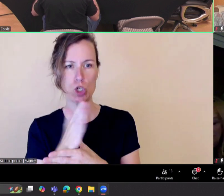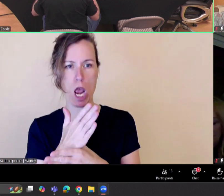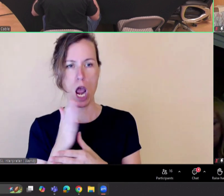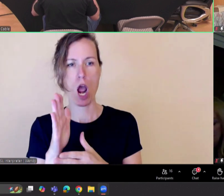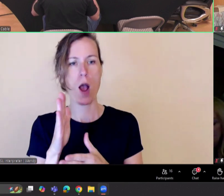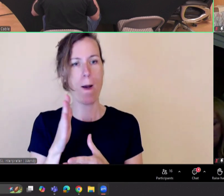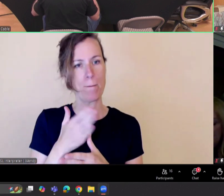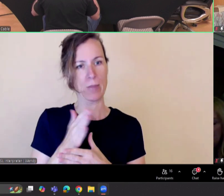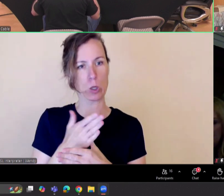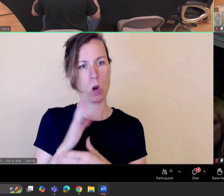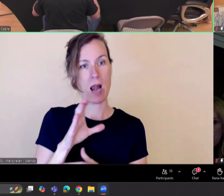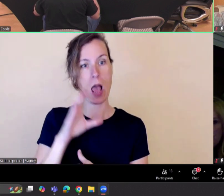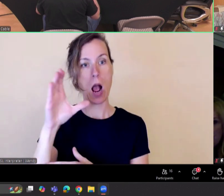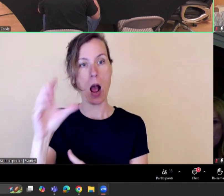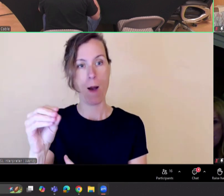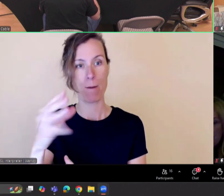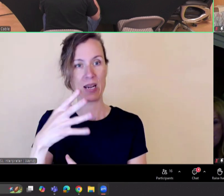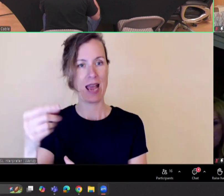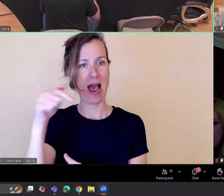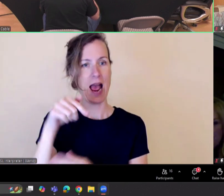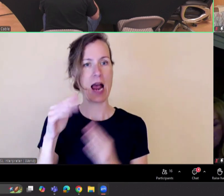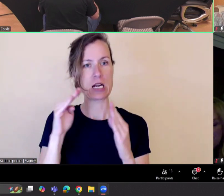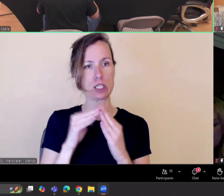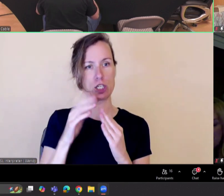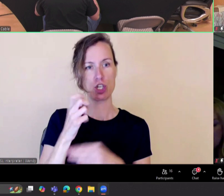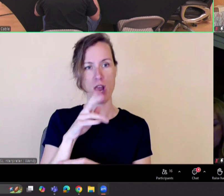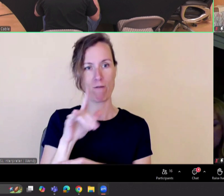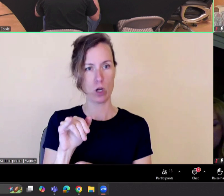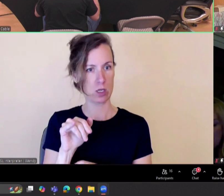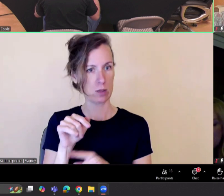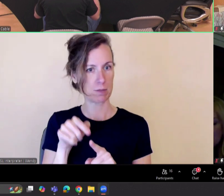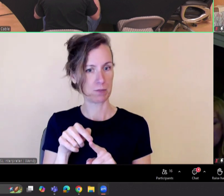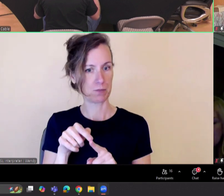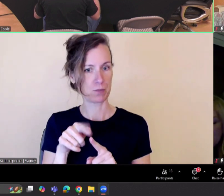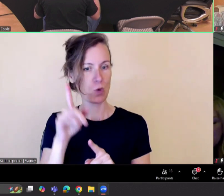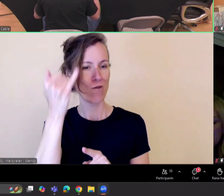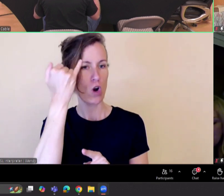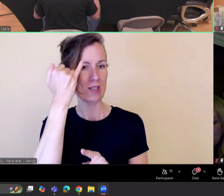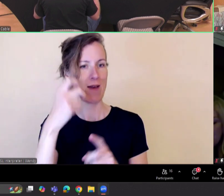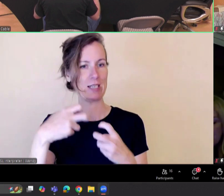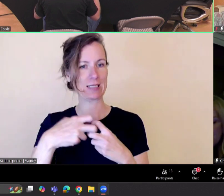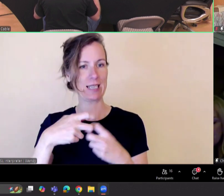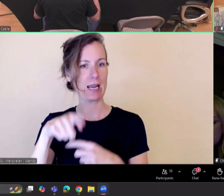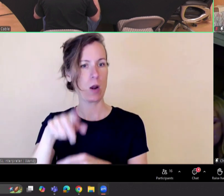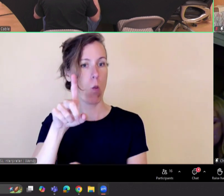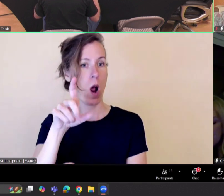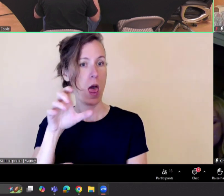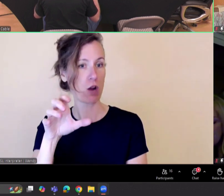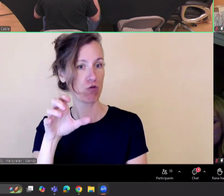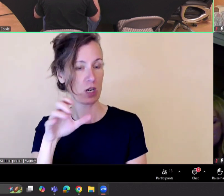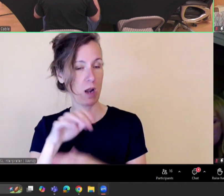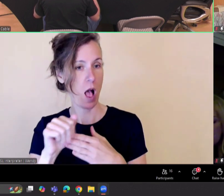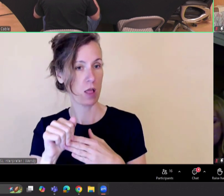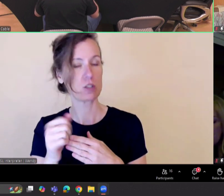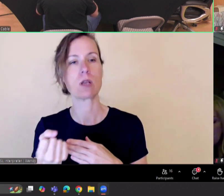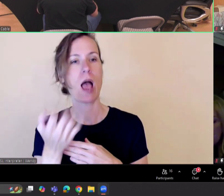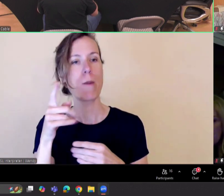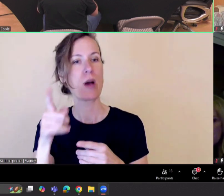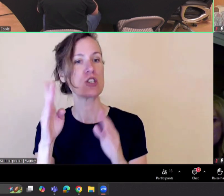Cheverly for each fine? For example, if a ticket is $100, how much would the town receive and how much would you receive?